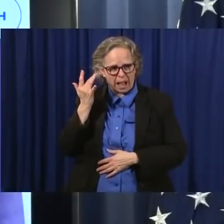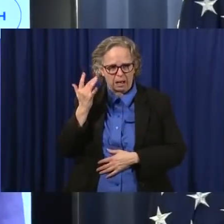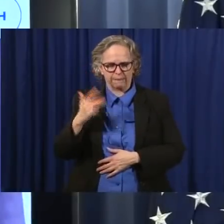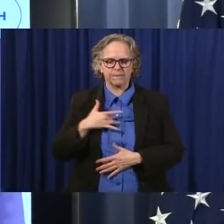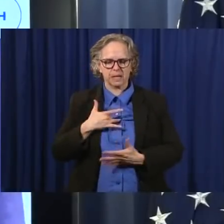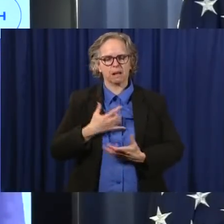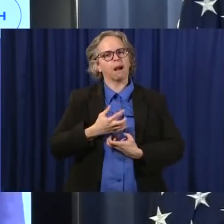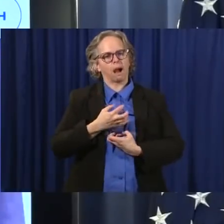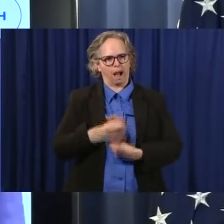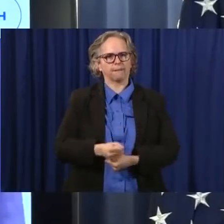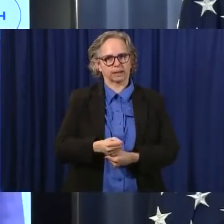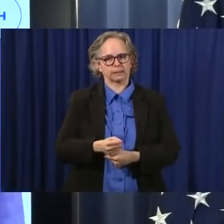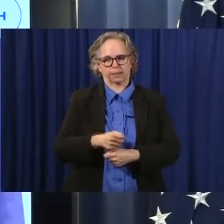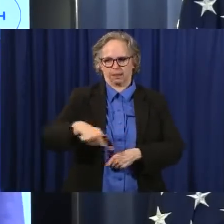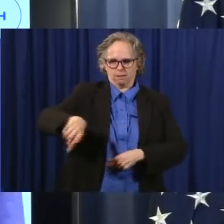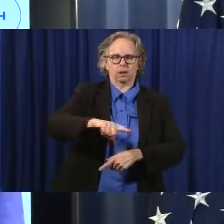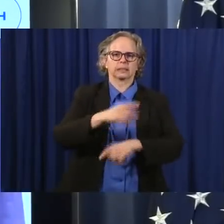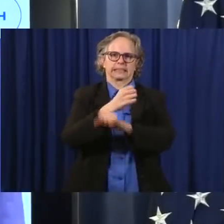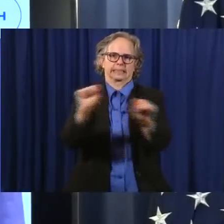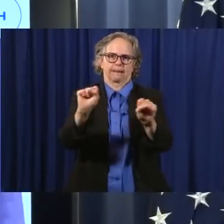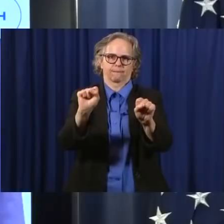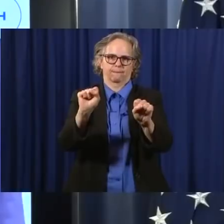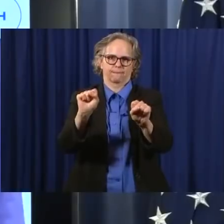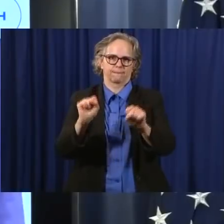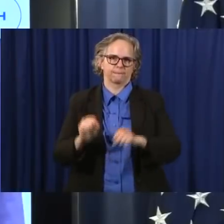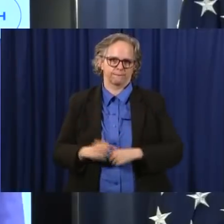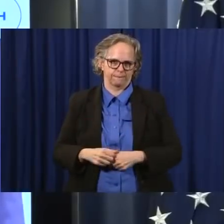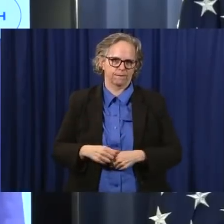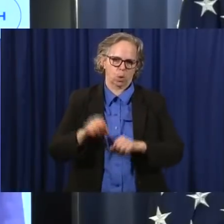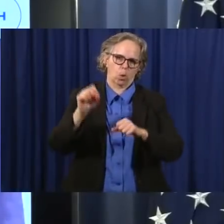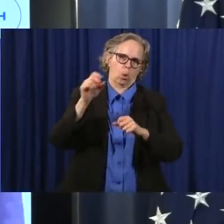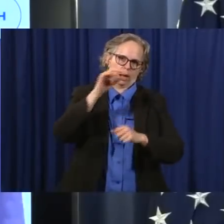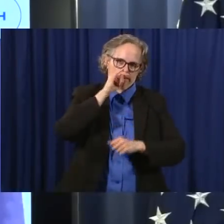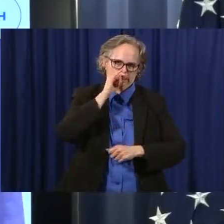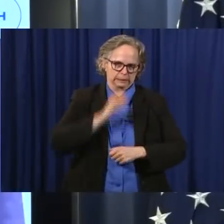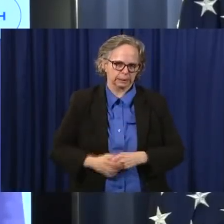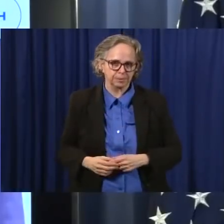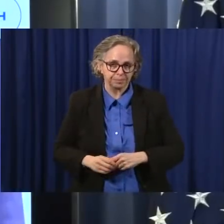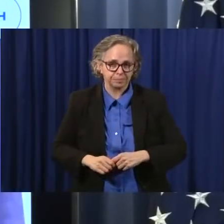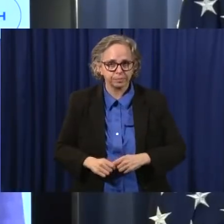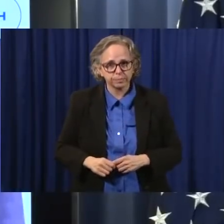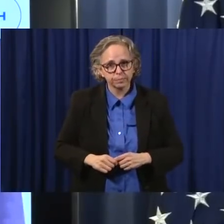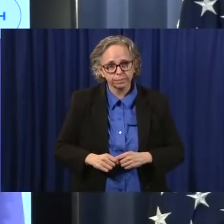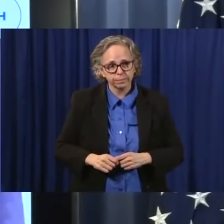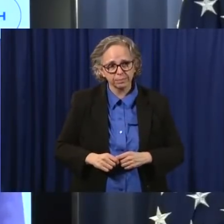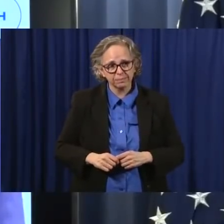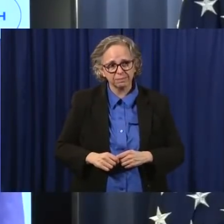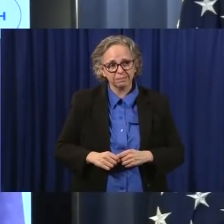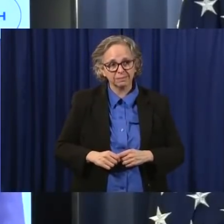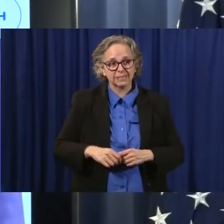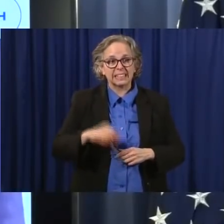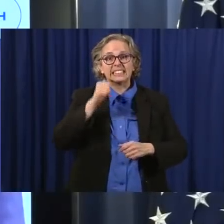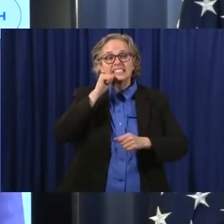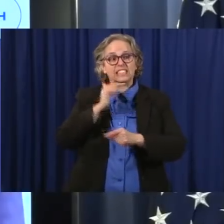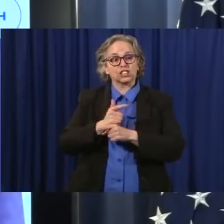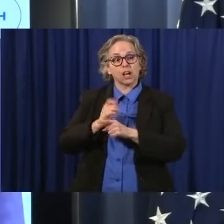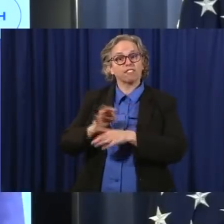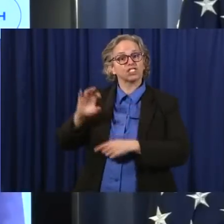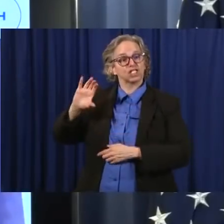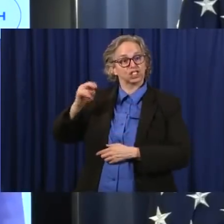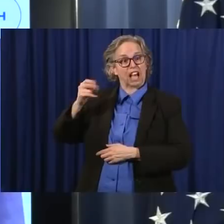safe. And I'd be remiss if I didn't say that, the Sisters of Charity Foundation that I work